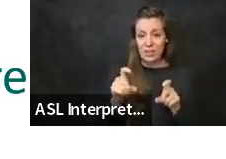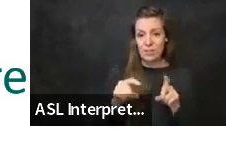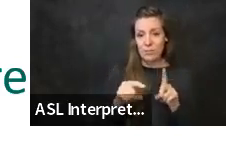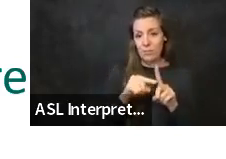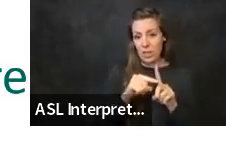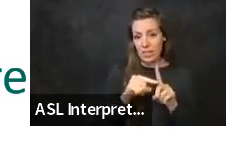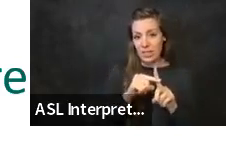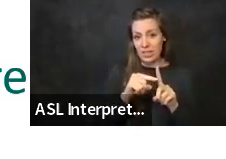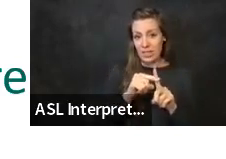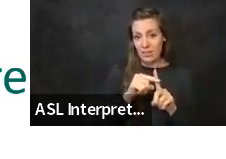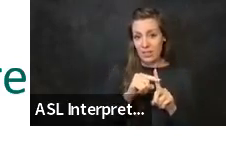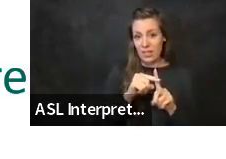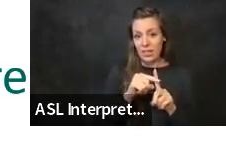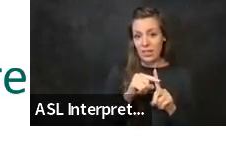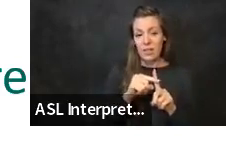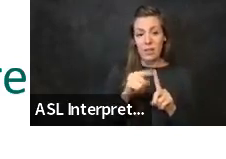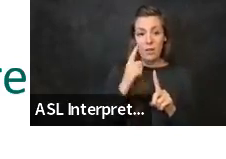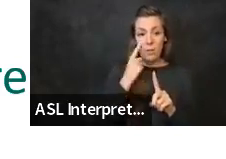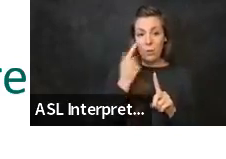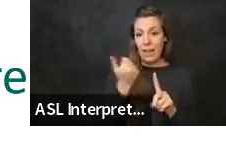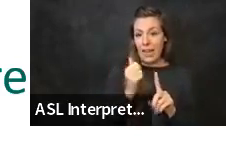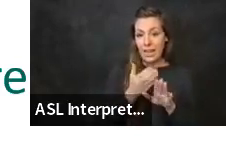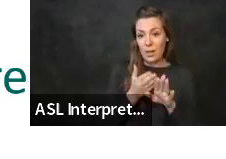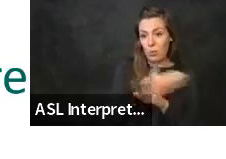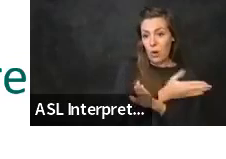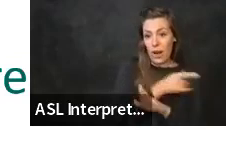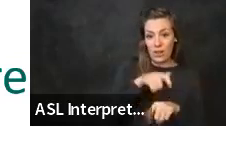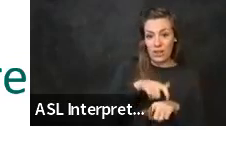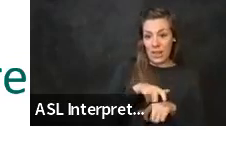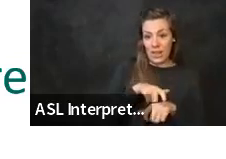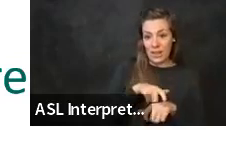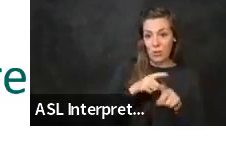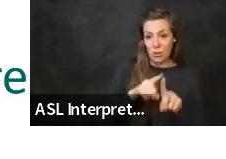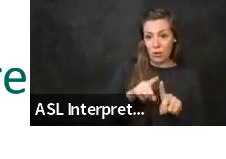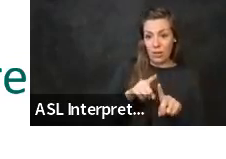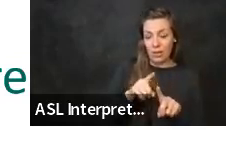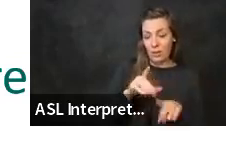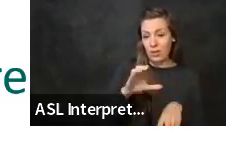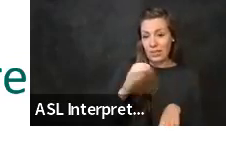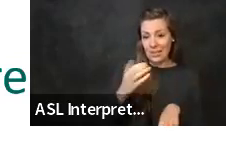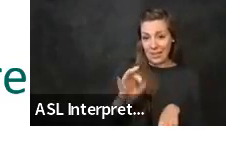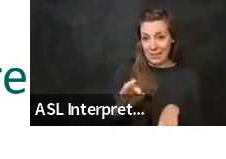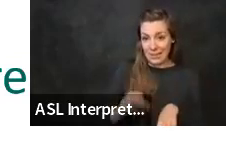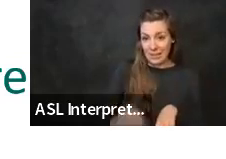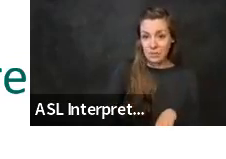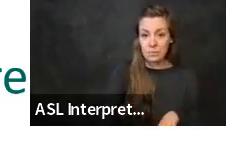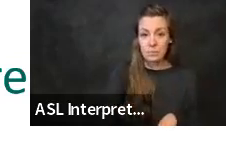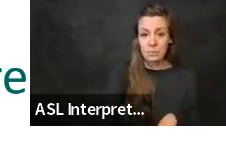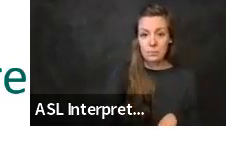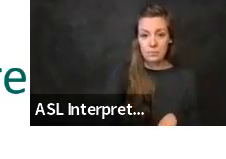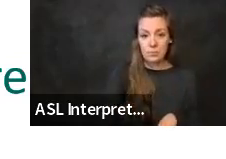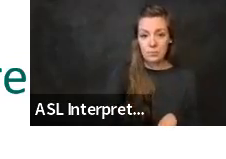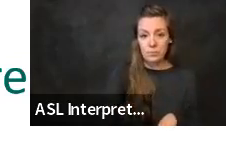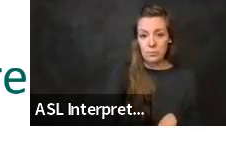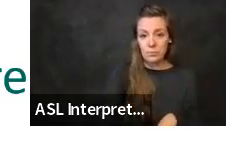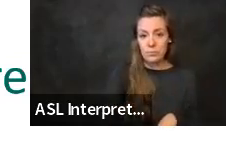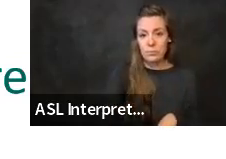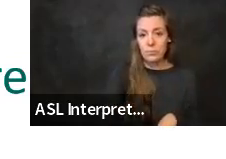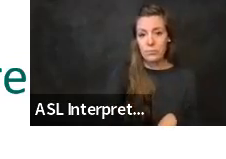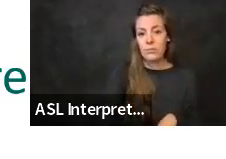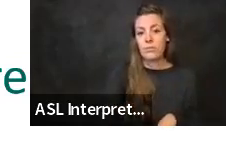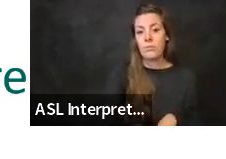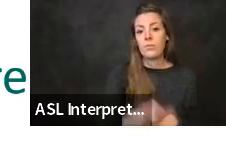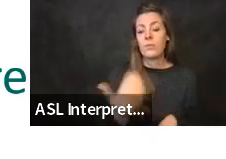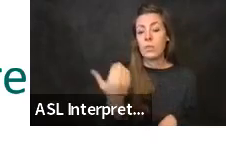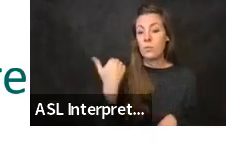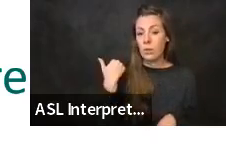test positivity at any prior point during the pandemic. Our prior highest test positivity